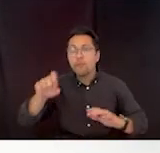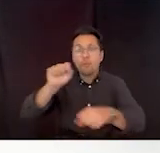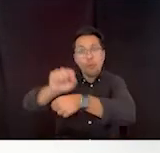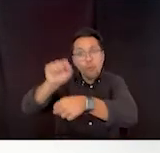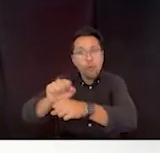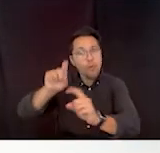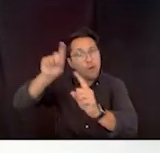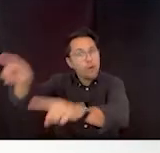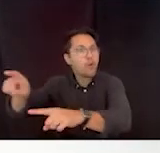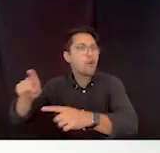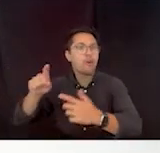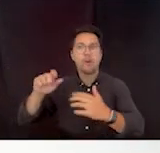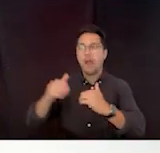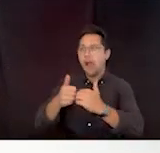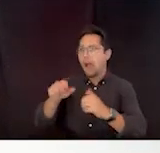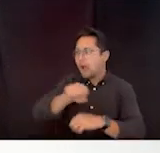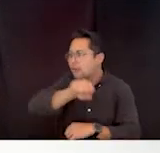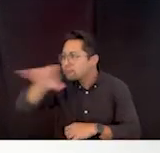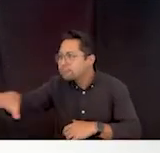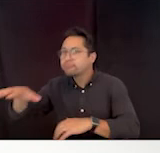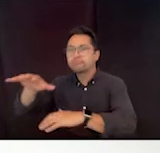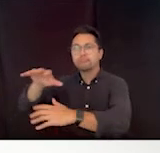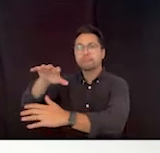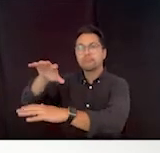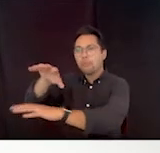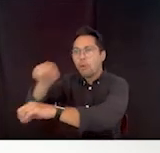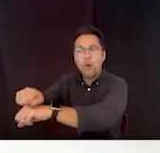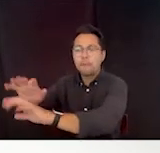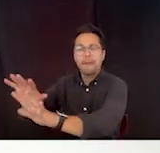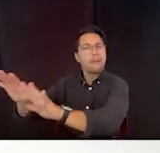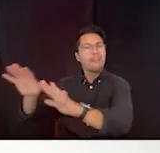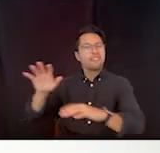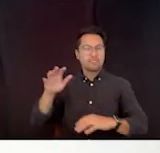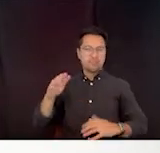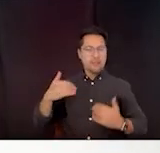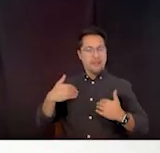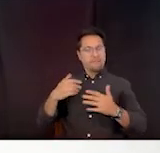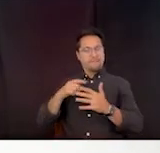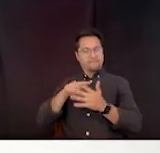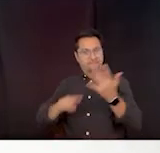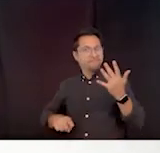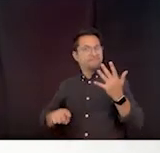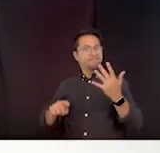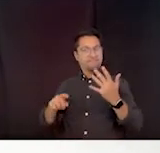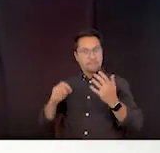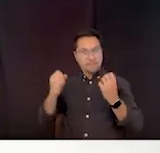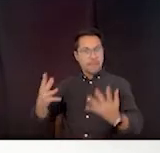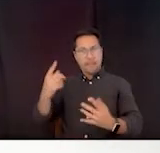just lots of factors that go into all of these things. I'm going to turn it back over to Amy for preschool.